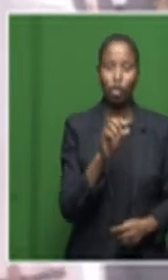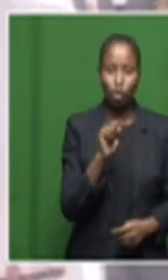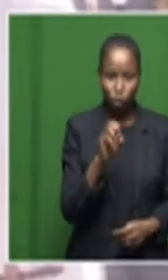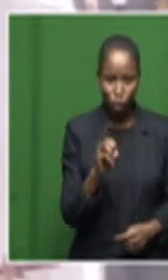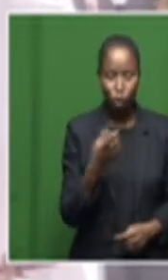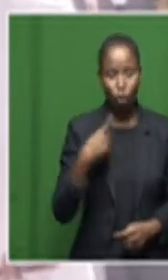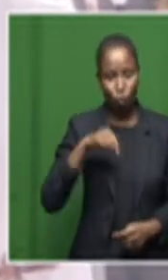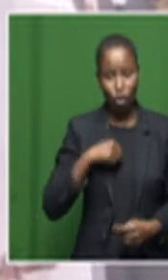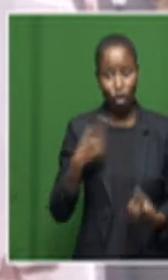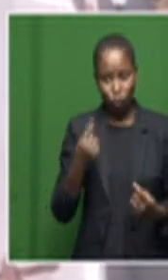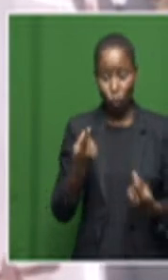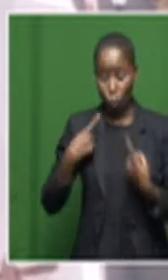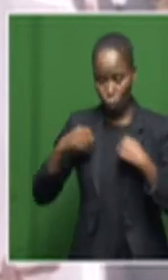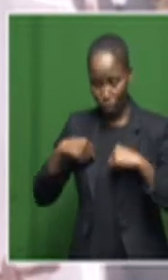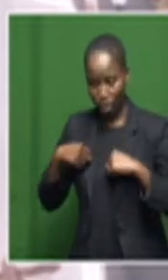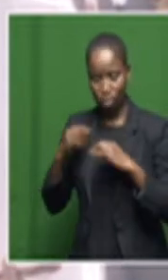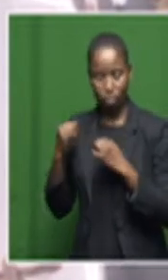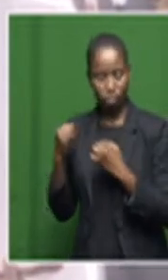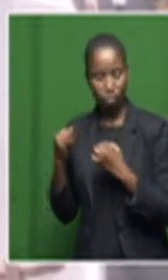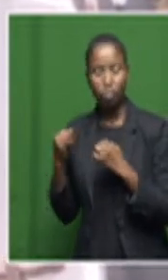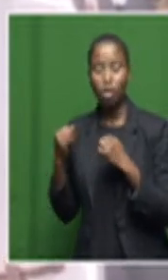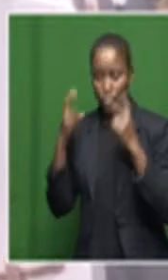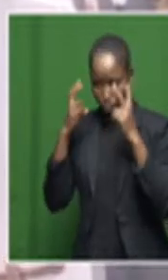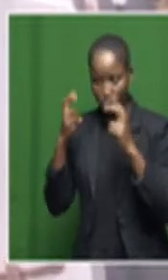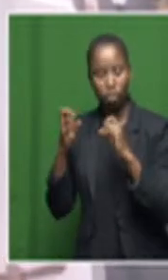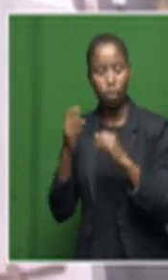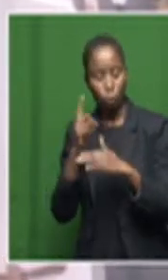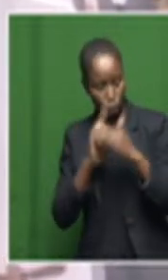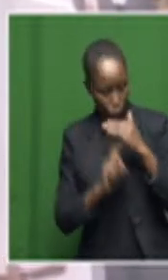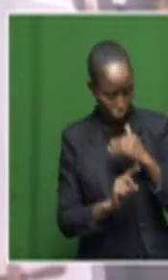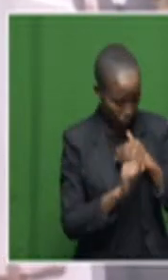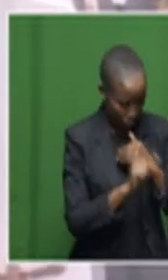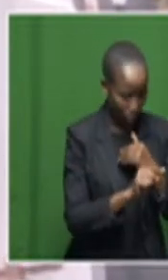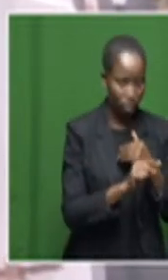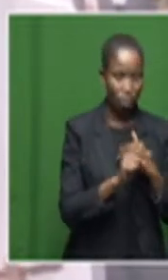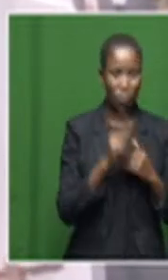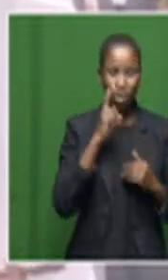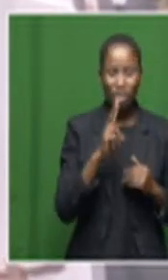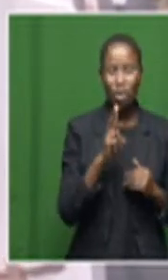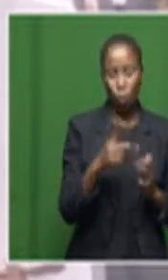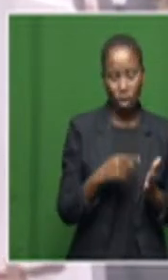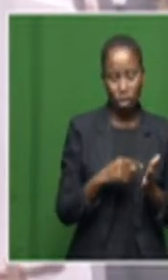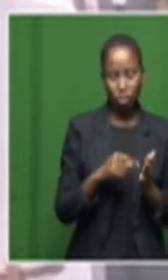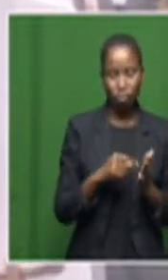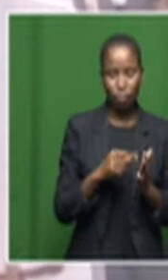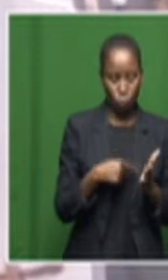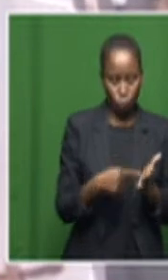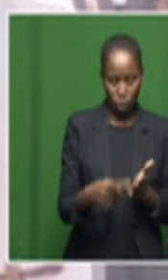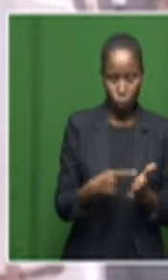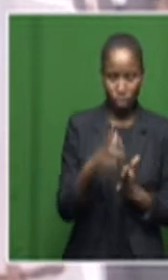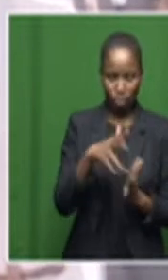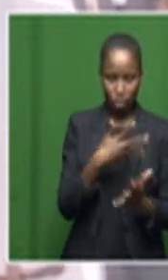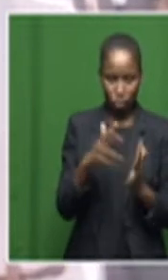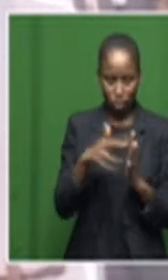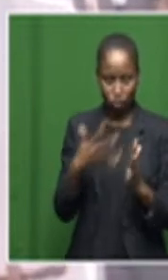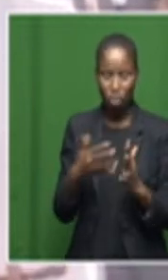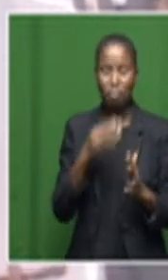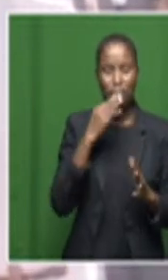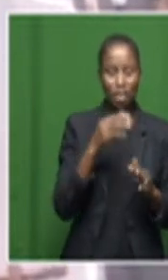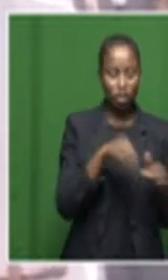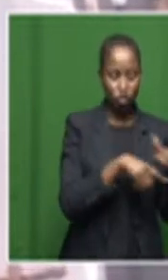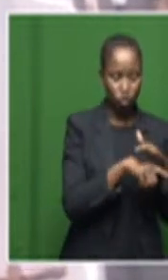outreach sites. So when you look at our schedule, our weekly schedule, each district, each sub-district